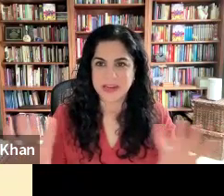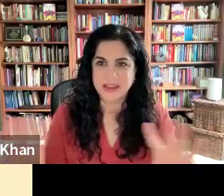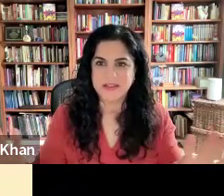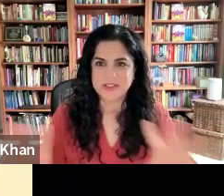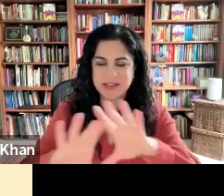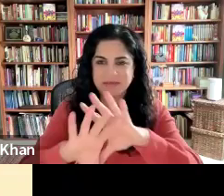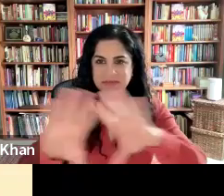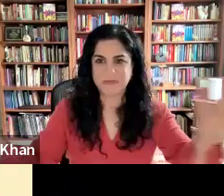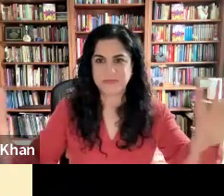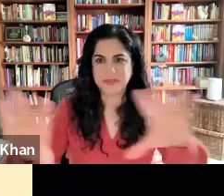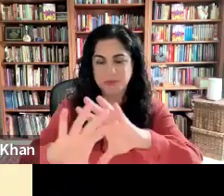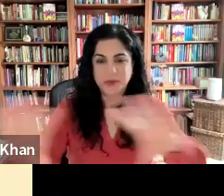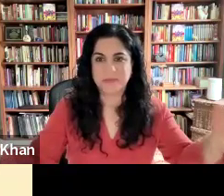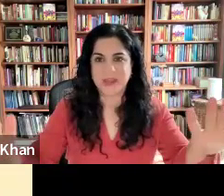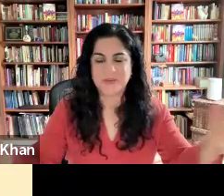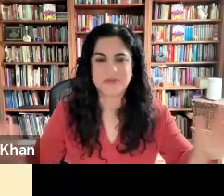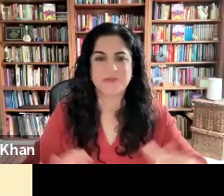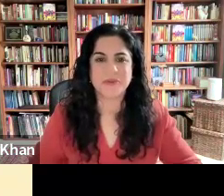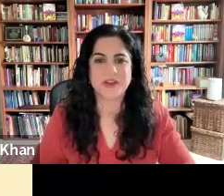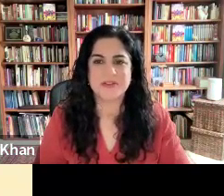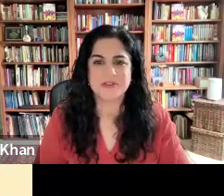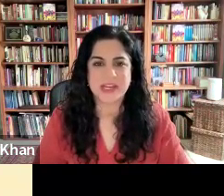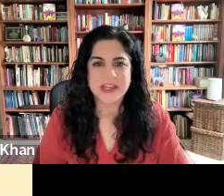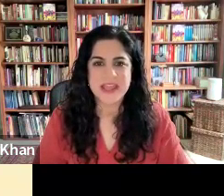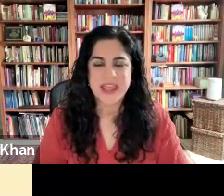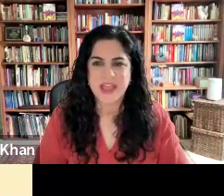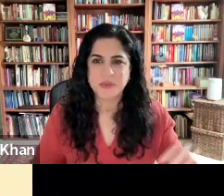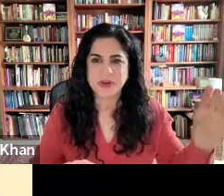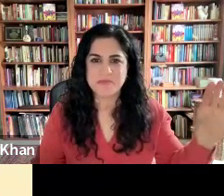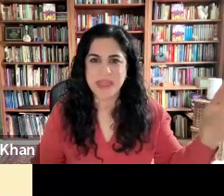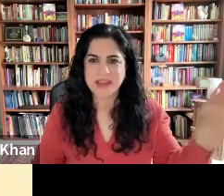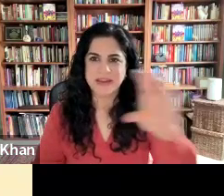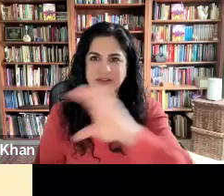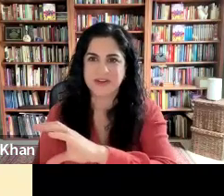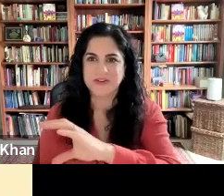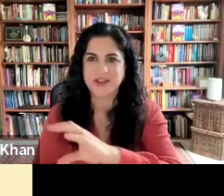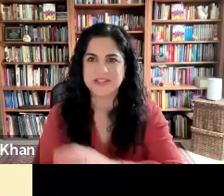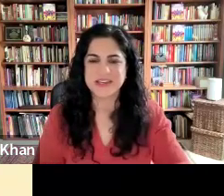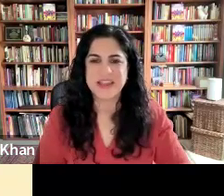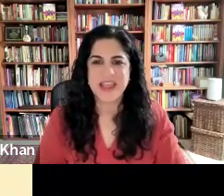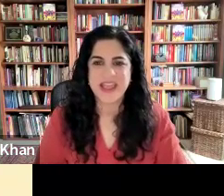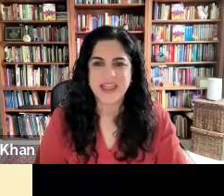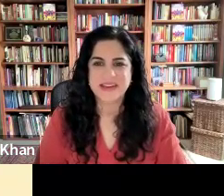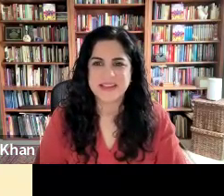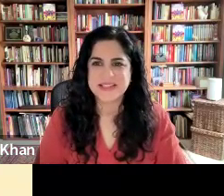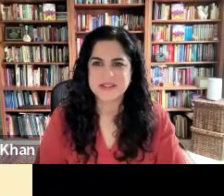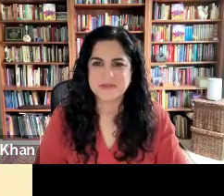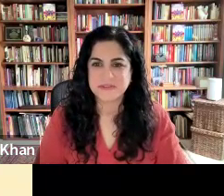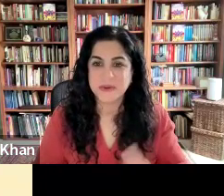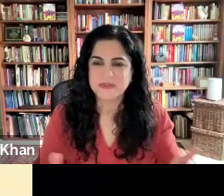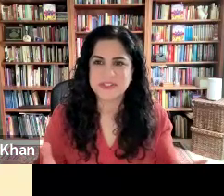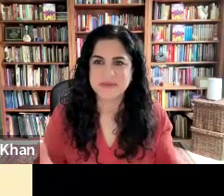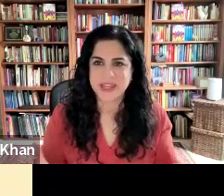basketball arena, just like the wooden bottom of the arena, and the word Mecca written across it. And I